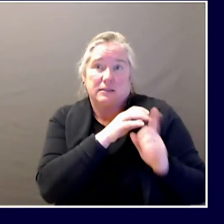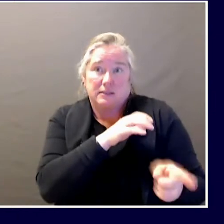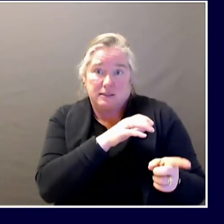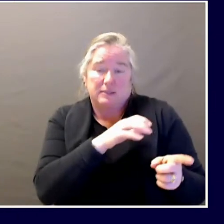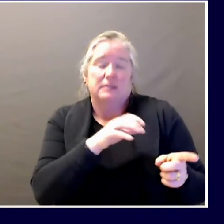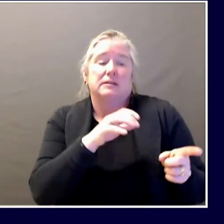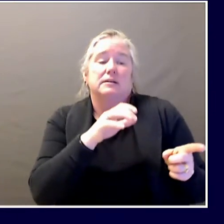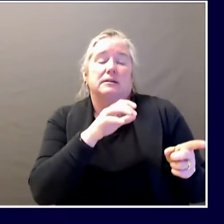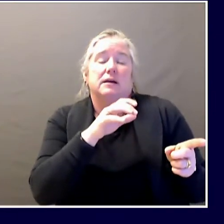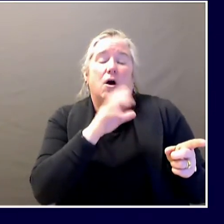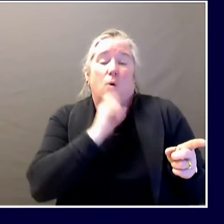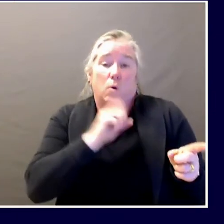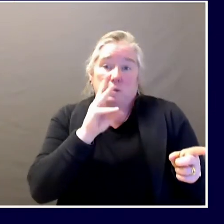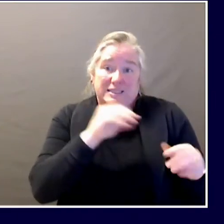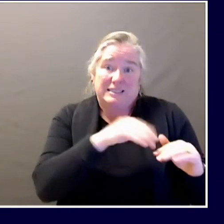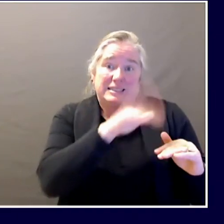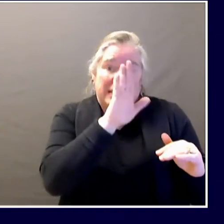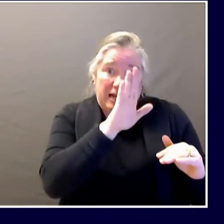Biden's directive.